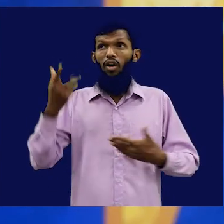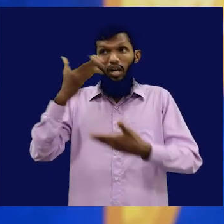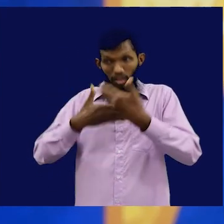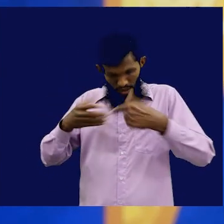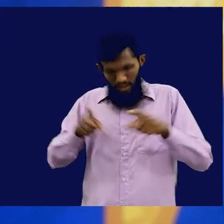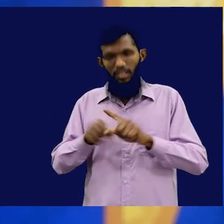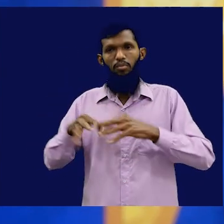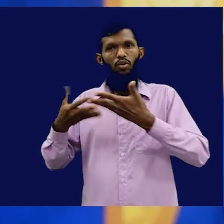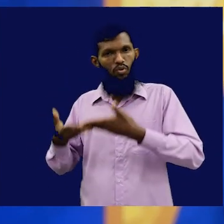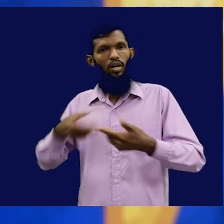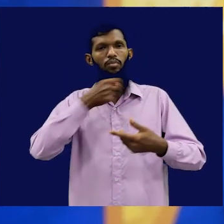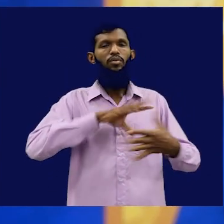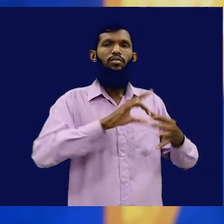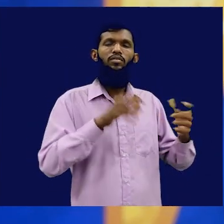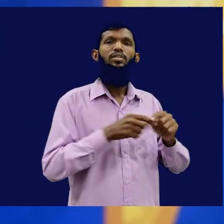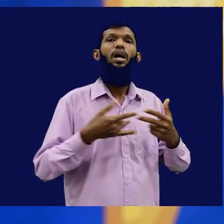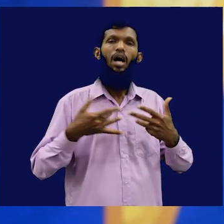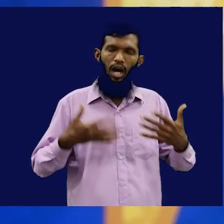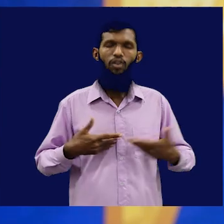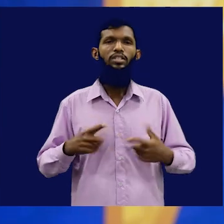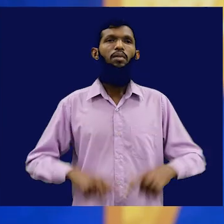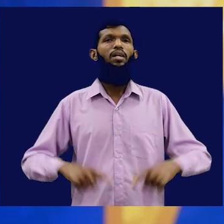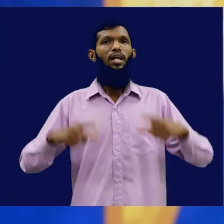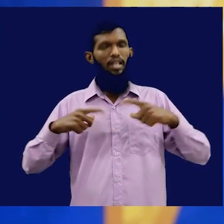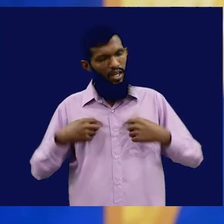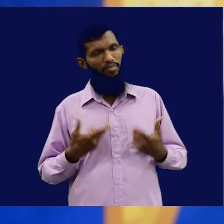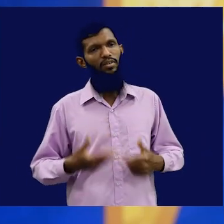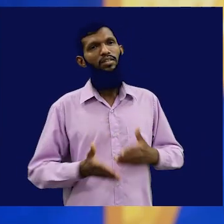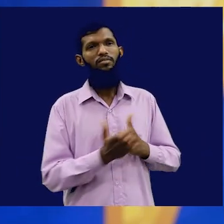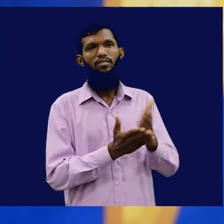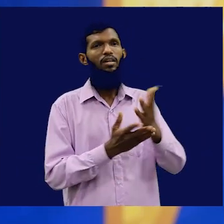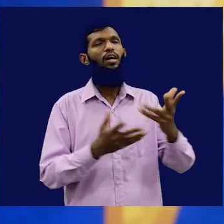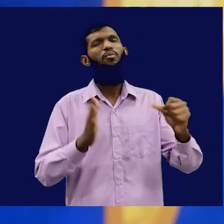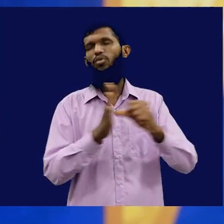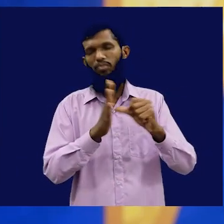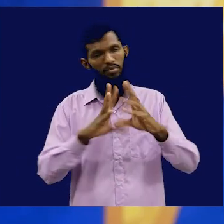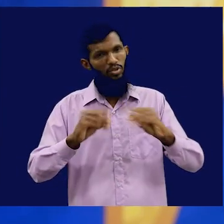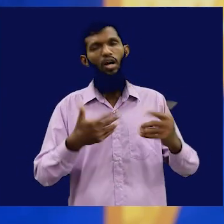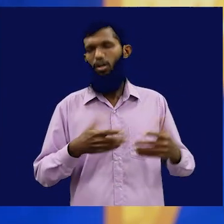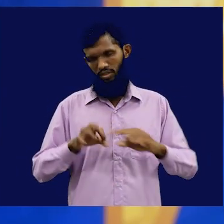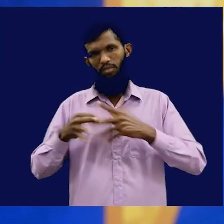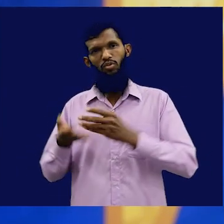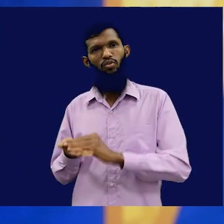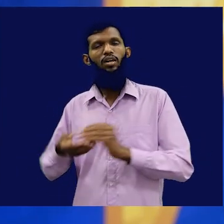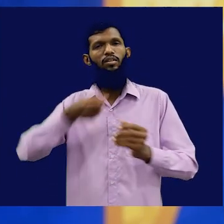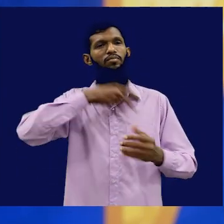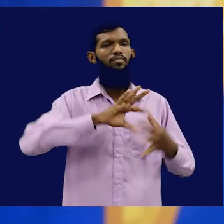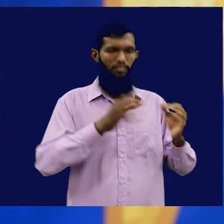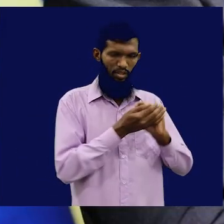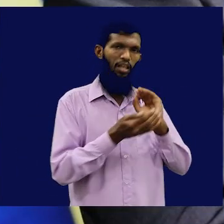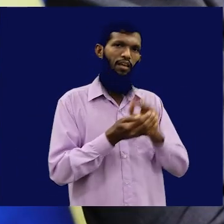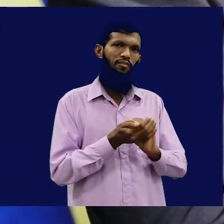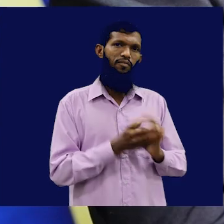our ultimate sources of guidance, providing us with the principles and values needed to navigate the challenges of